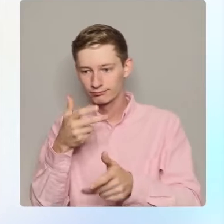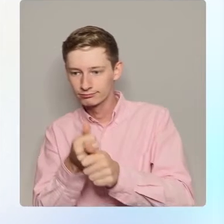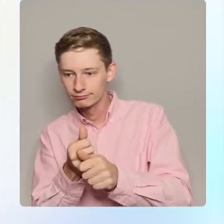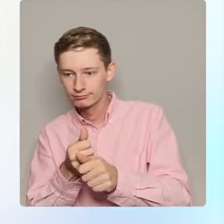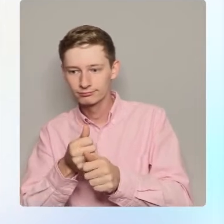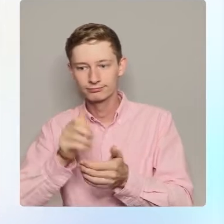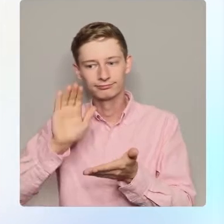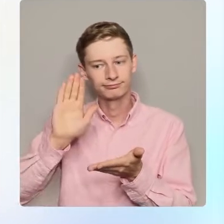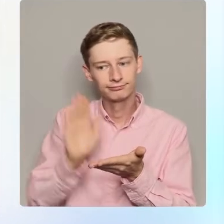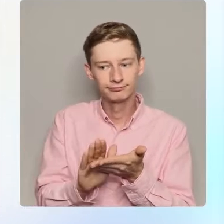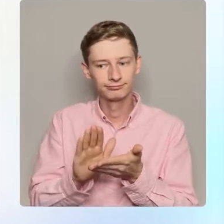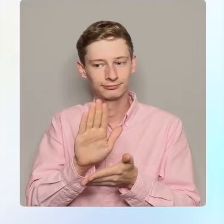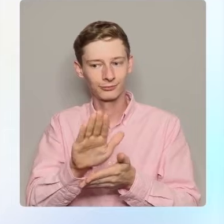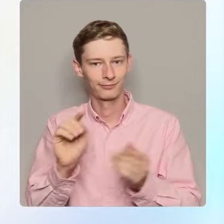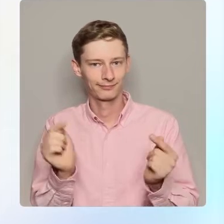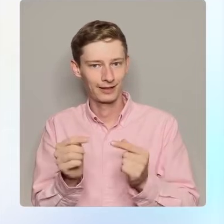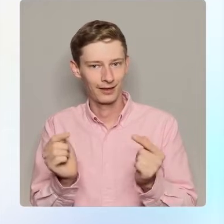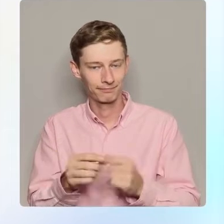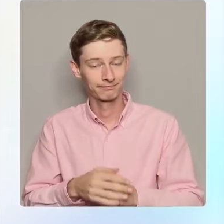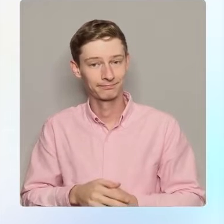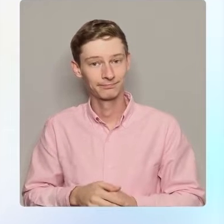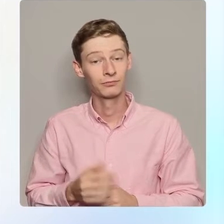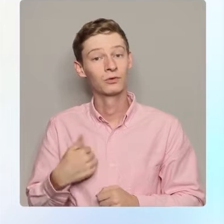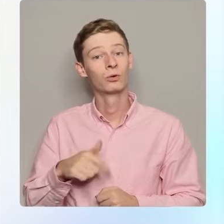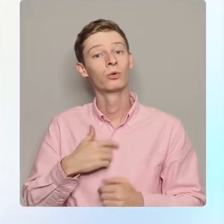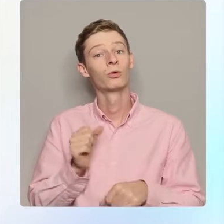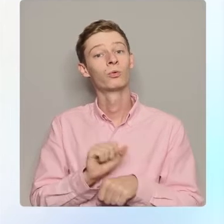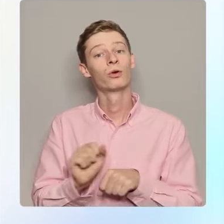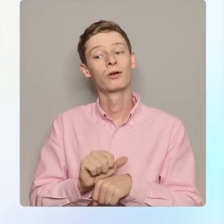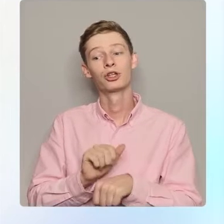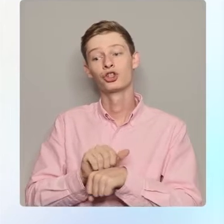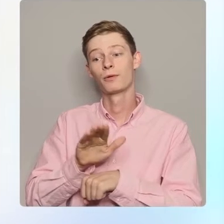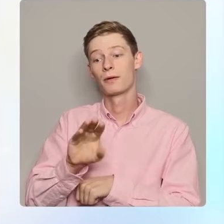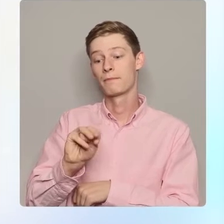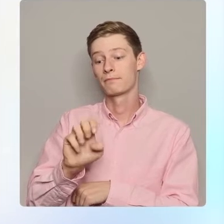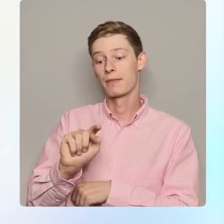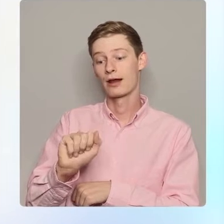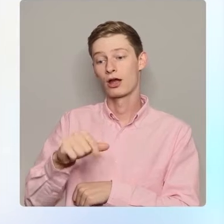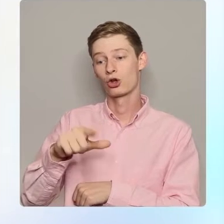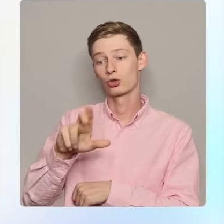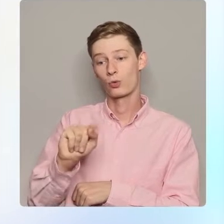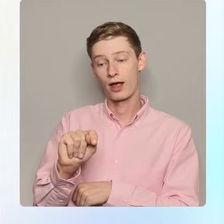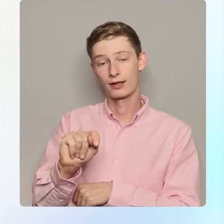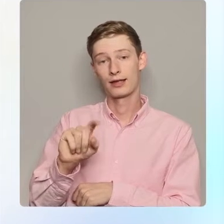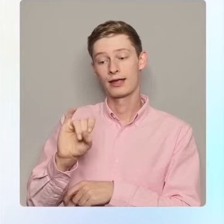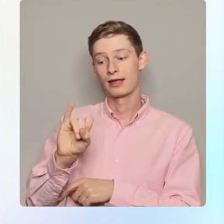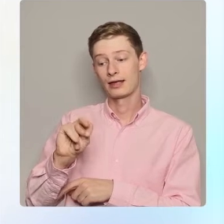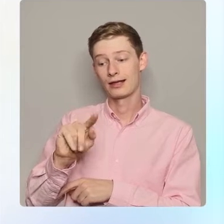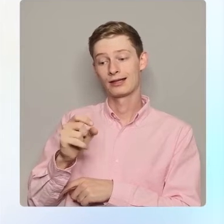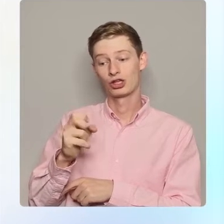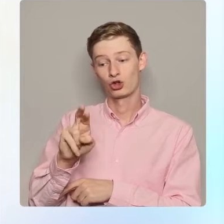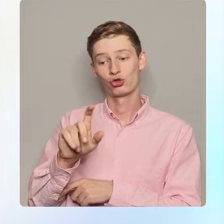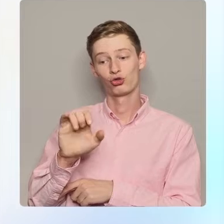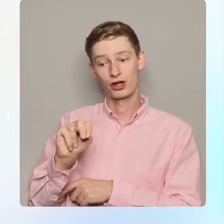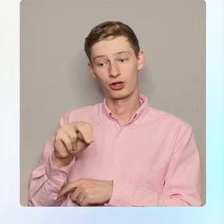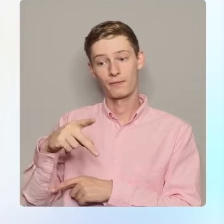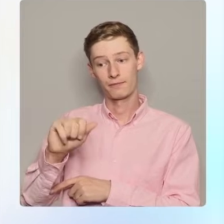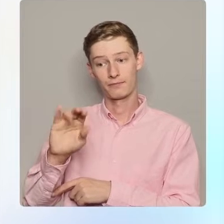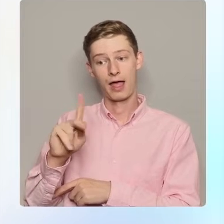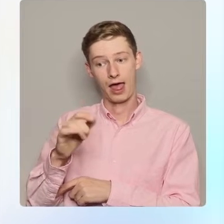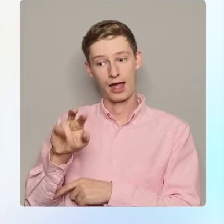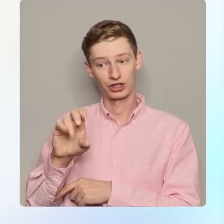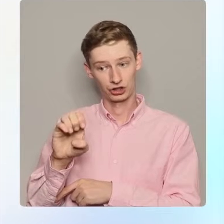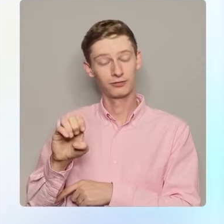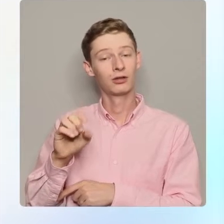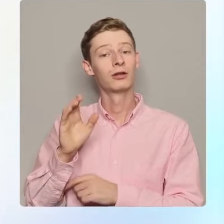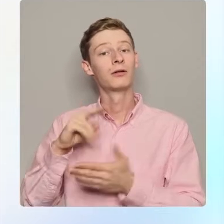So let's get started with the SDK first. We are making improvements to our Unity package to make it